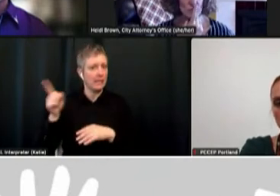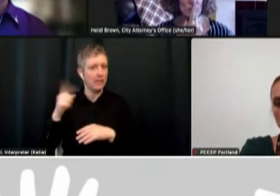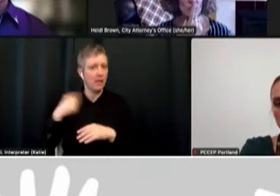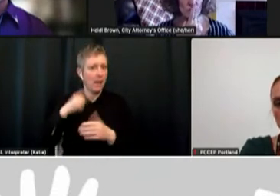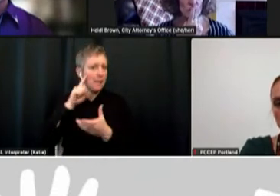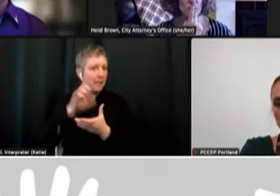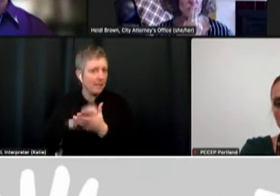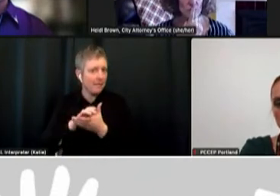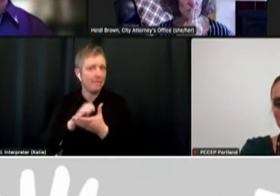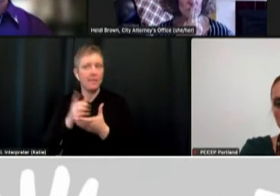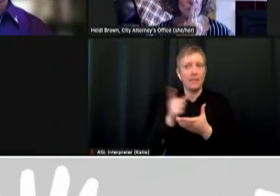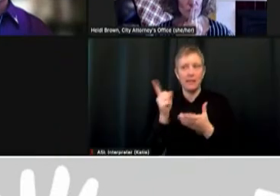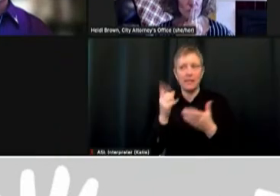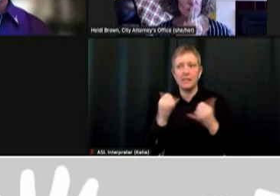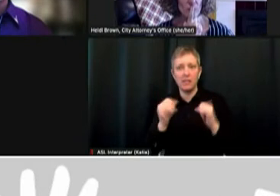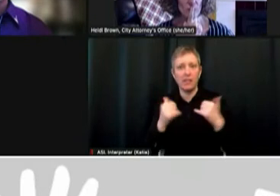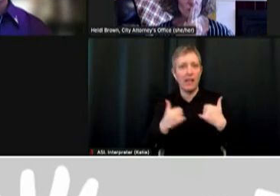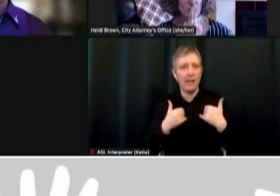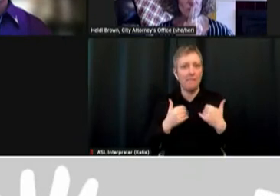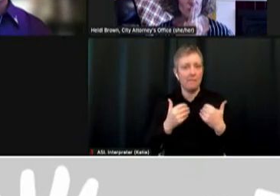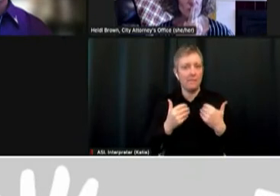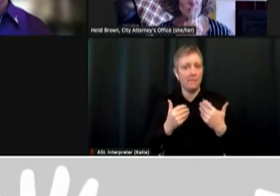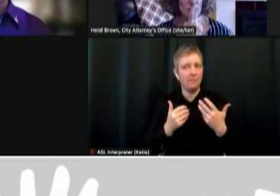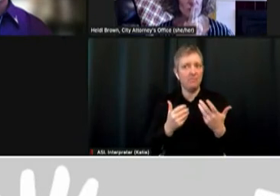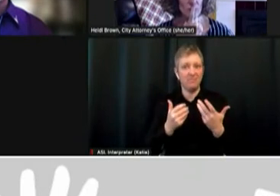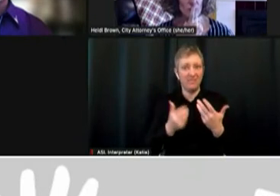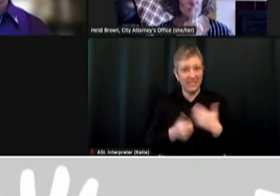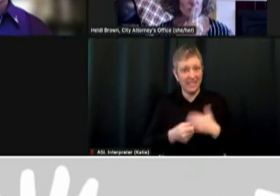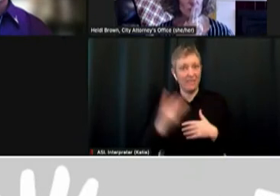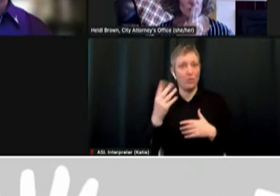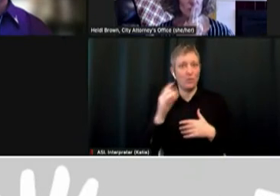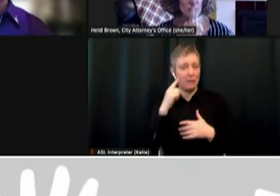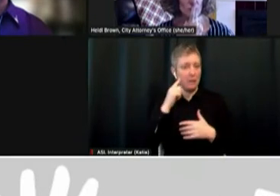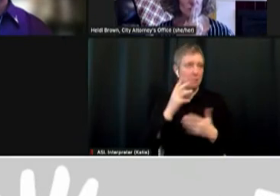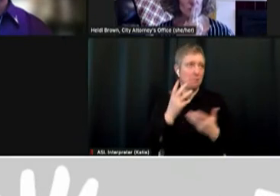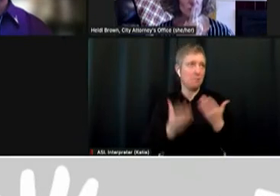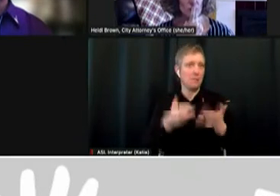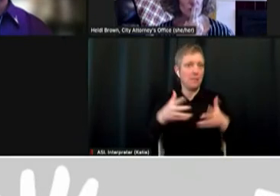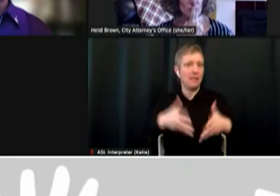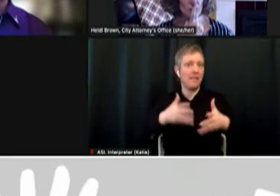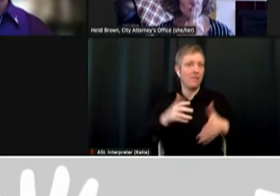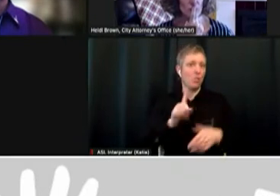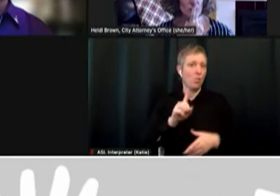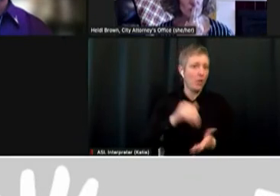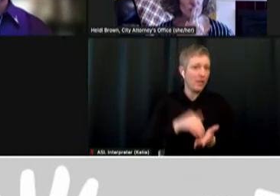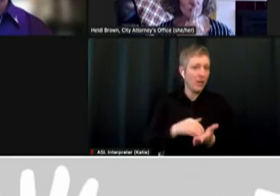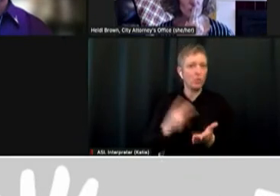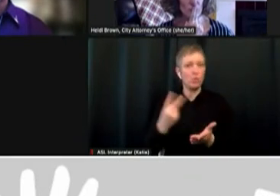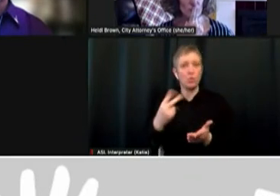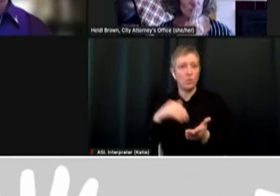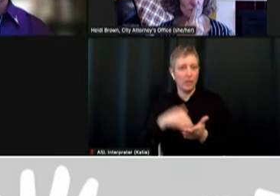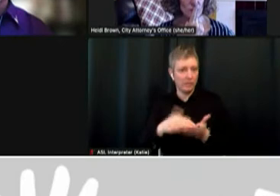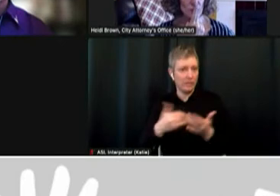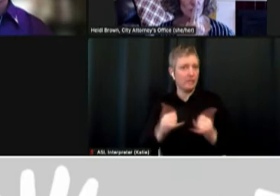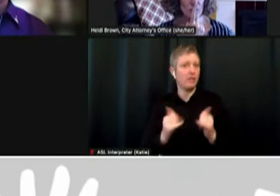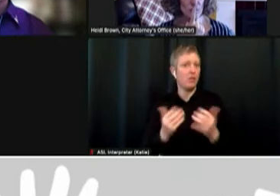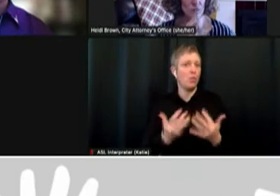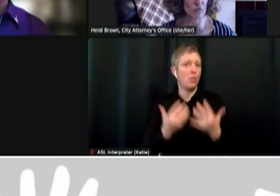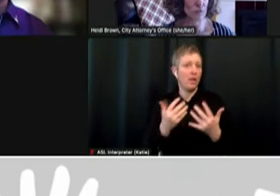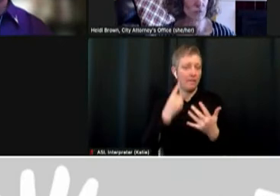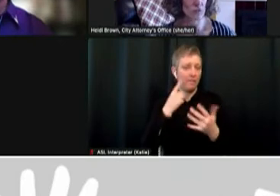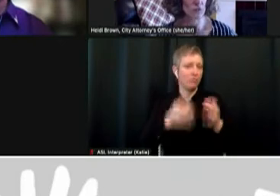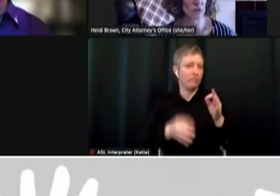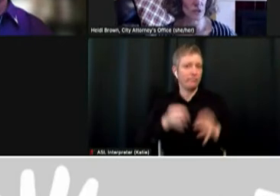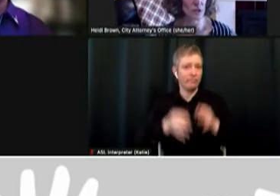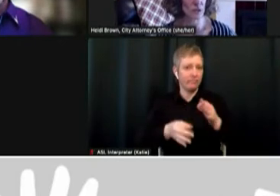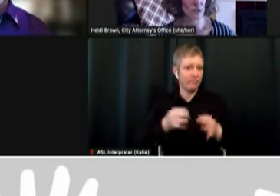cases, maybe 1,000 or 2,000 or more cases pending regarding use of force during protests. So if we're not going